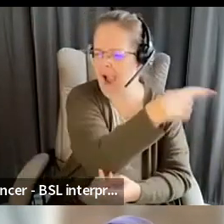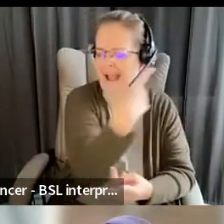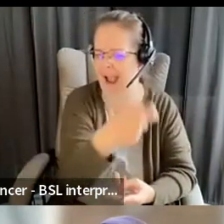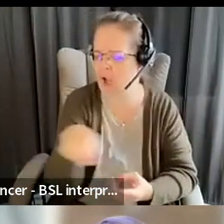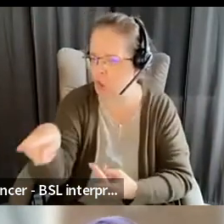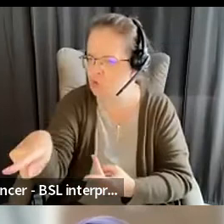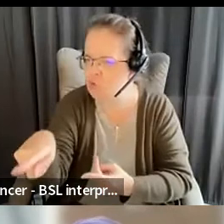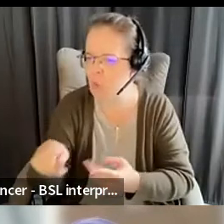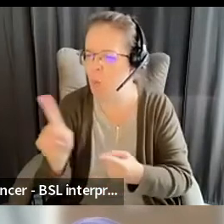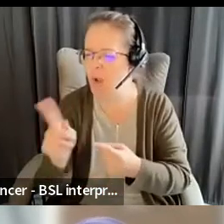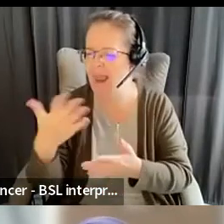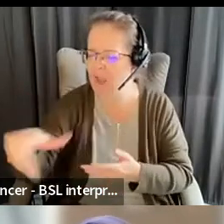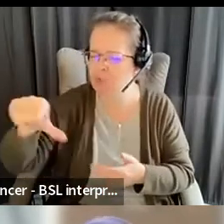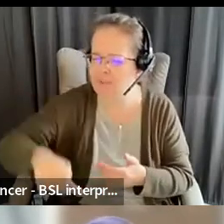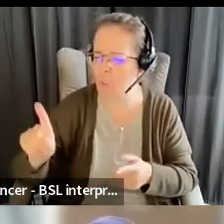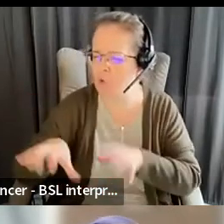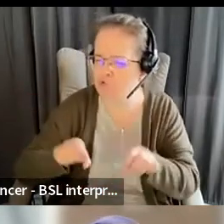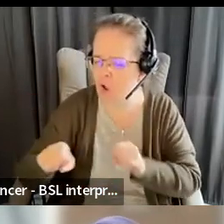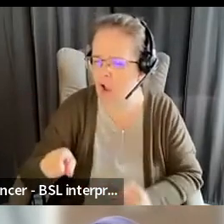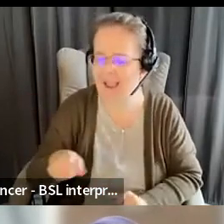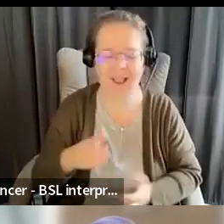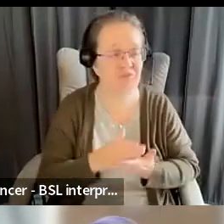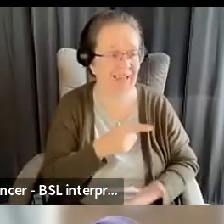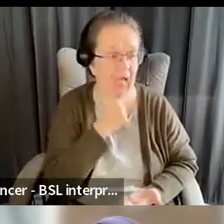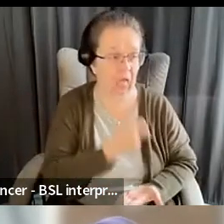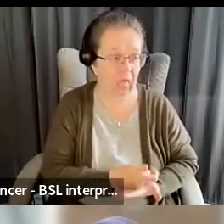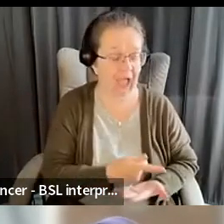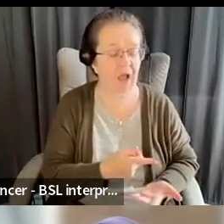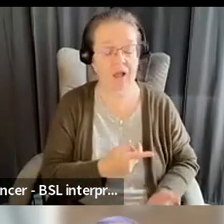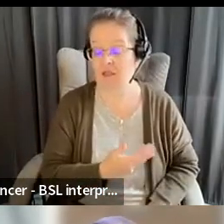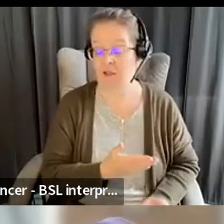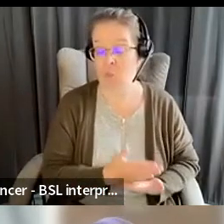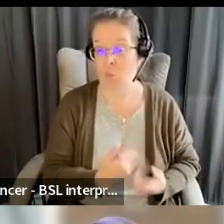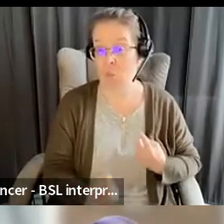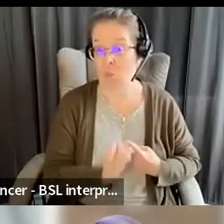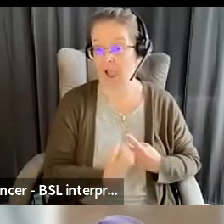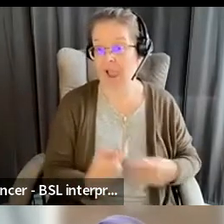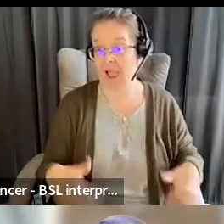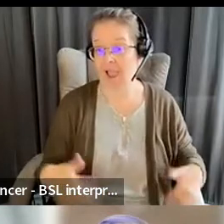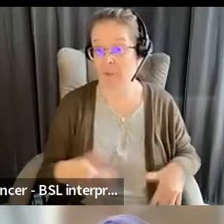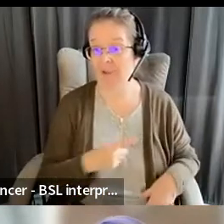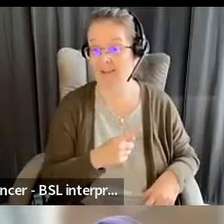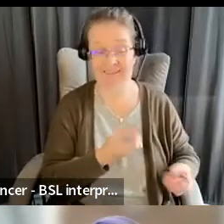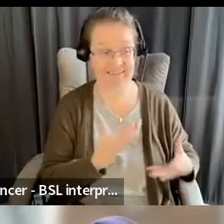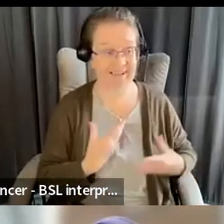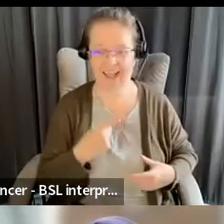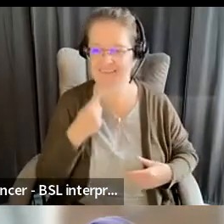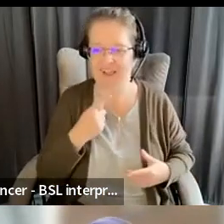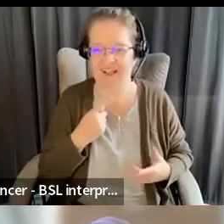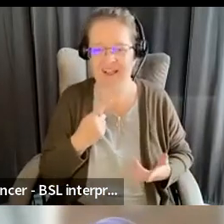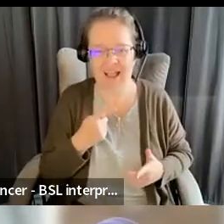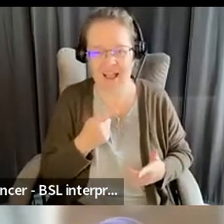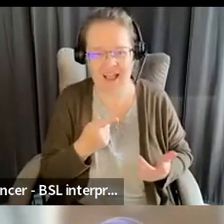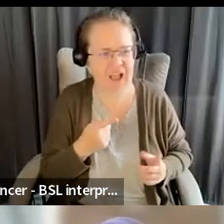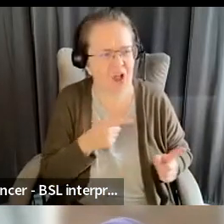that have let you down? What are the things you struggle with? It's actually really kind of refreshing to hear somebody say, you know, tell us, you know, you've got ADHD,